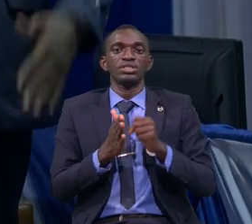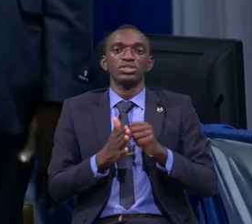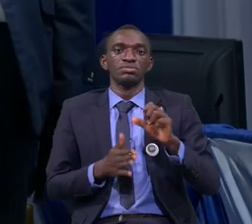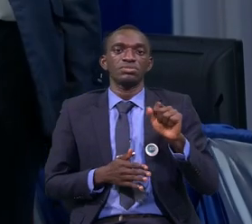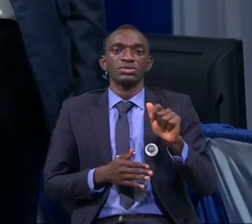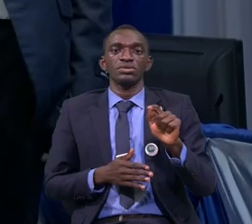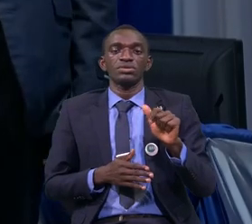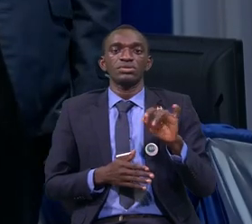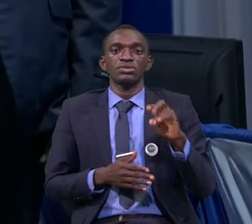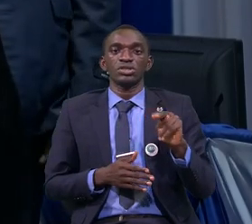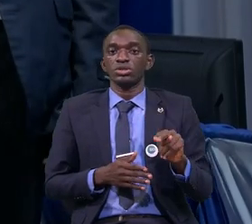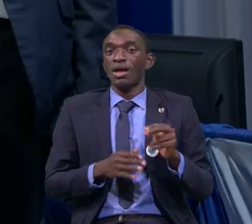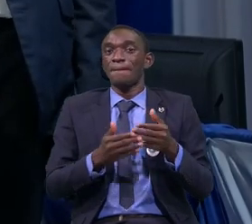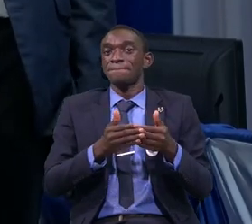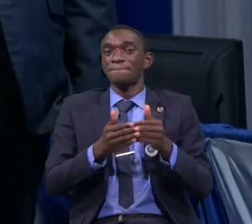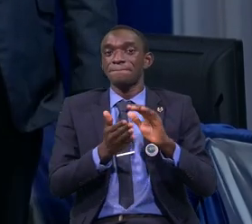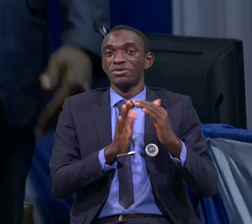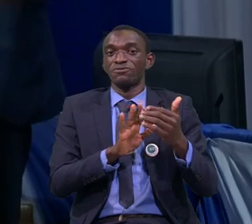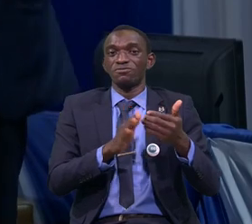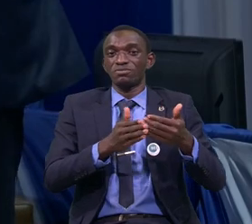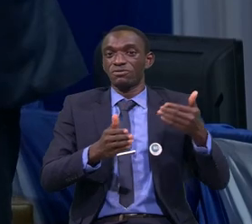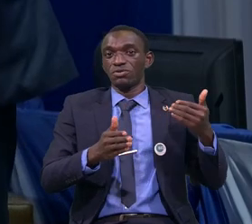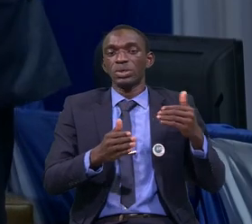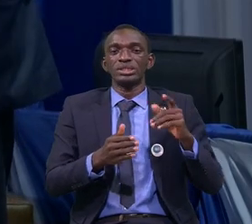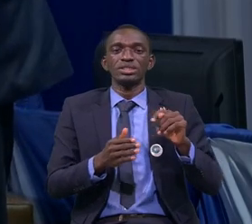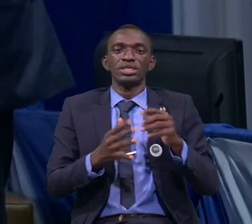And it is before the American College